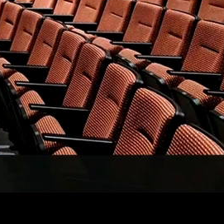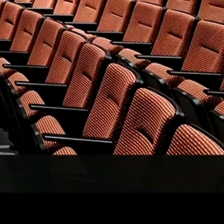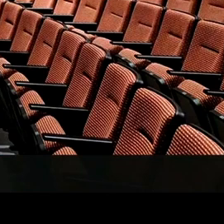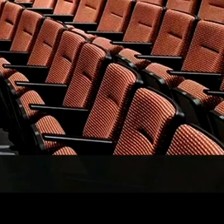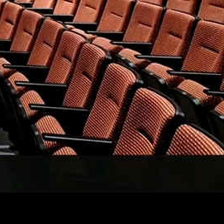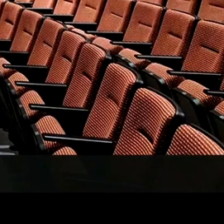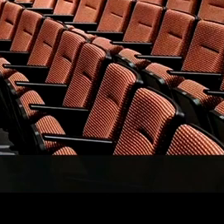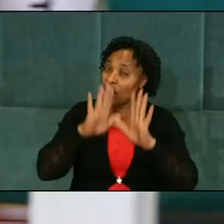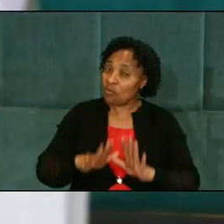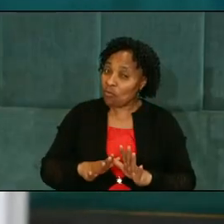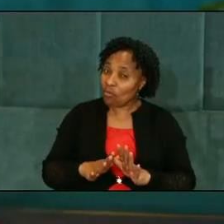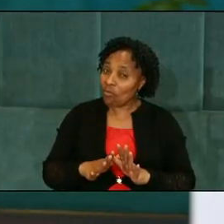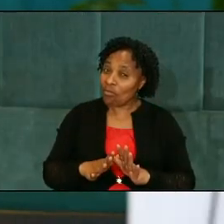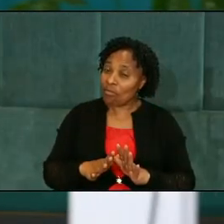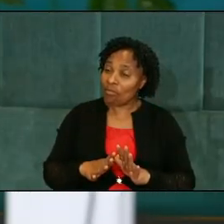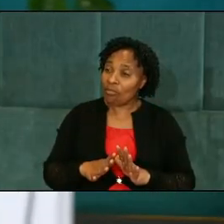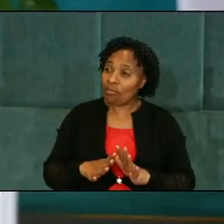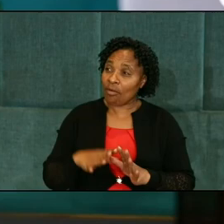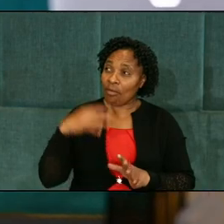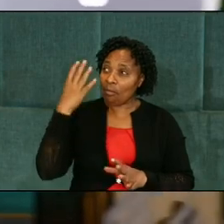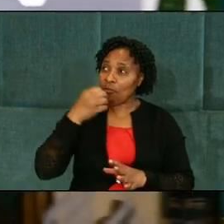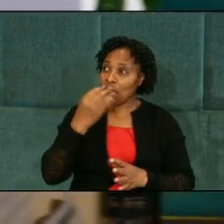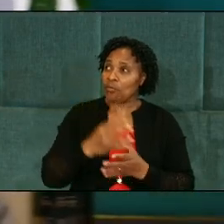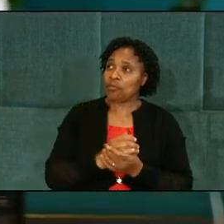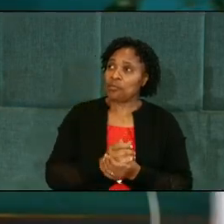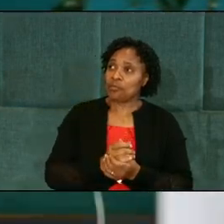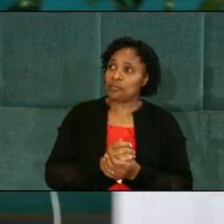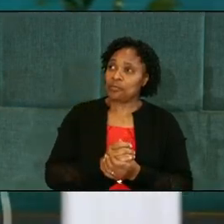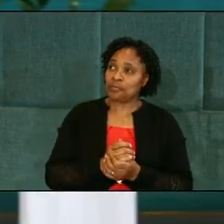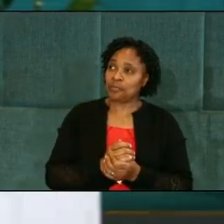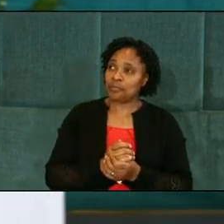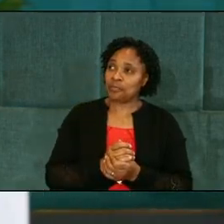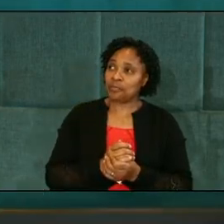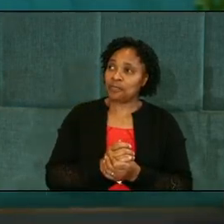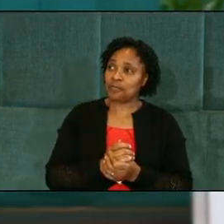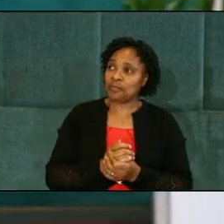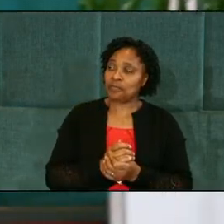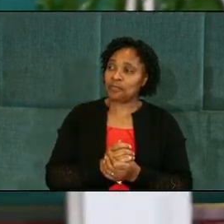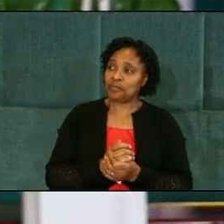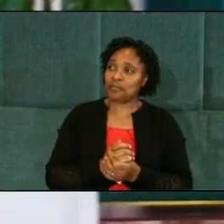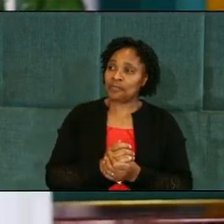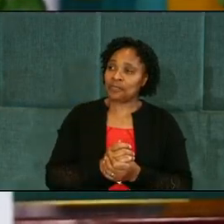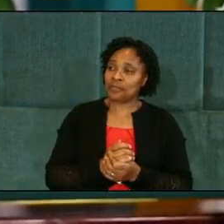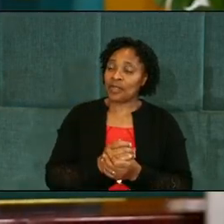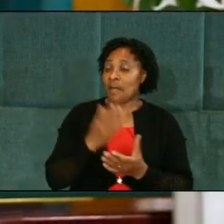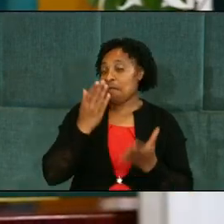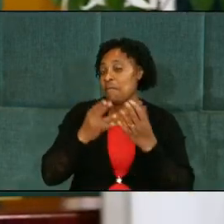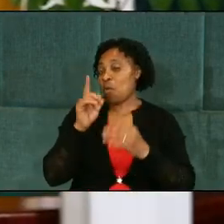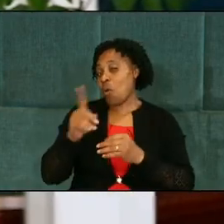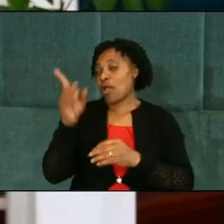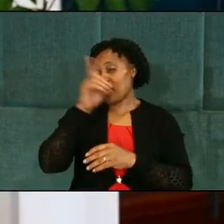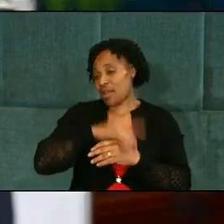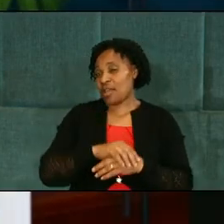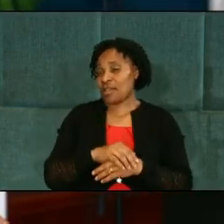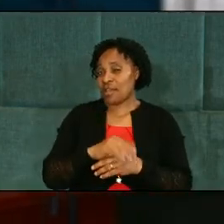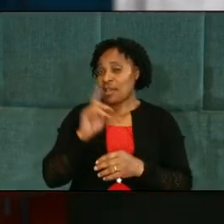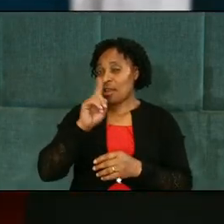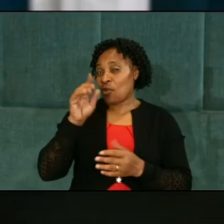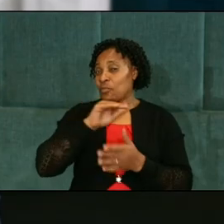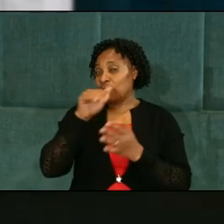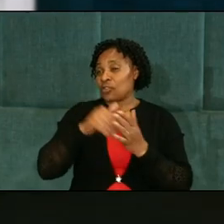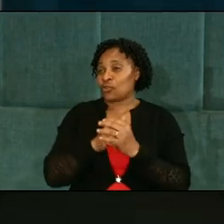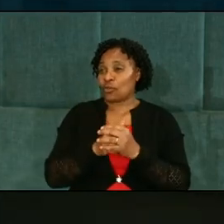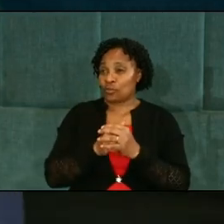Isn't that wonderful? Beautiful, beautiful, beautiful, beautiful. Maybe one day, Nairobi